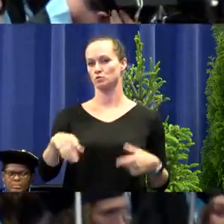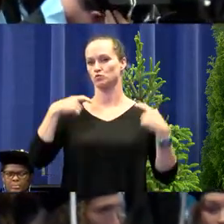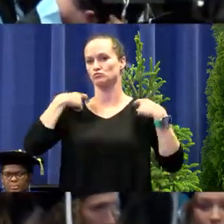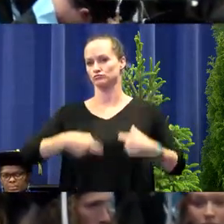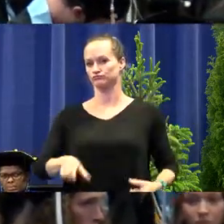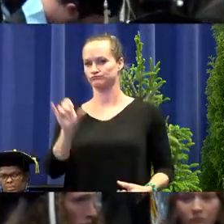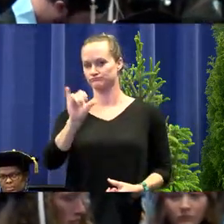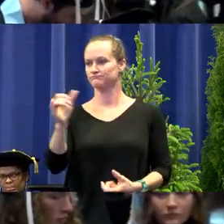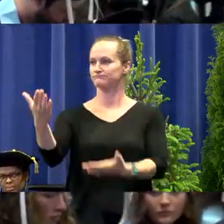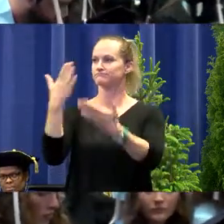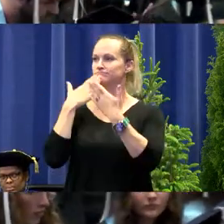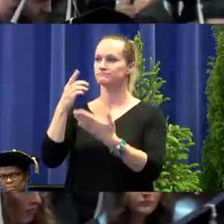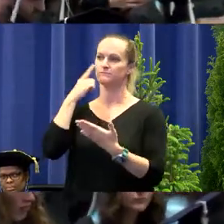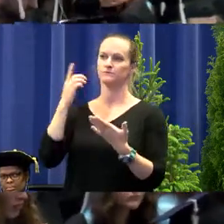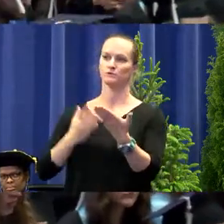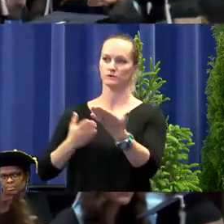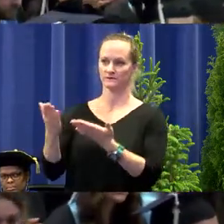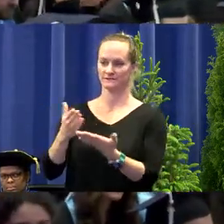service.